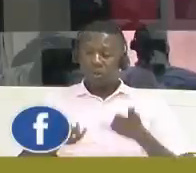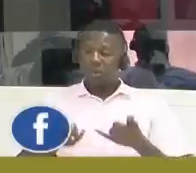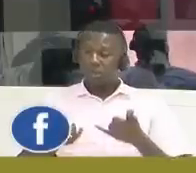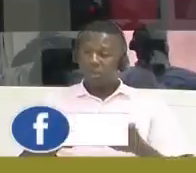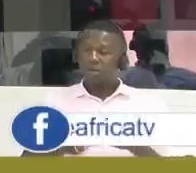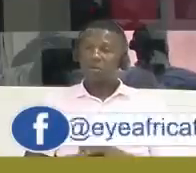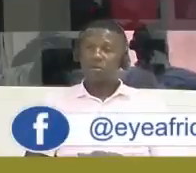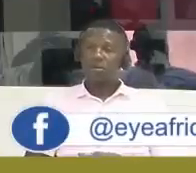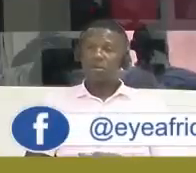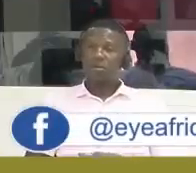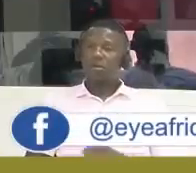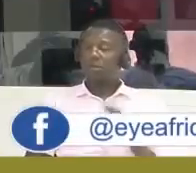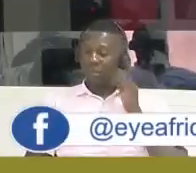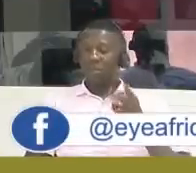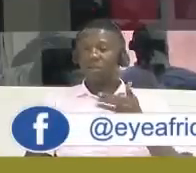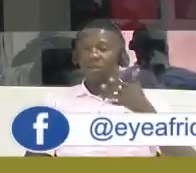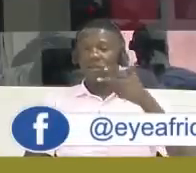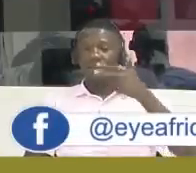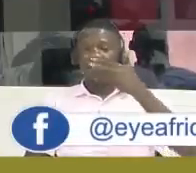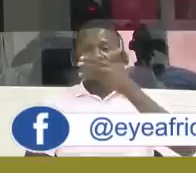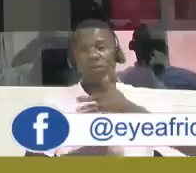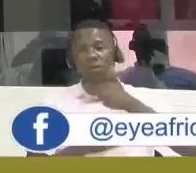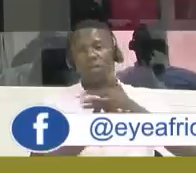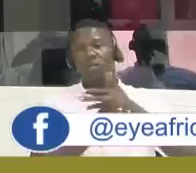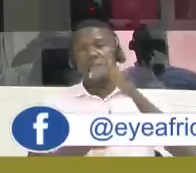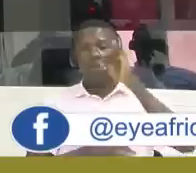She's 19 years old now.